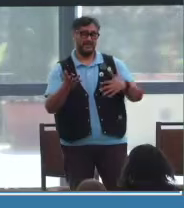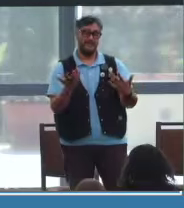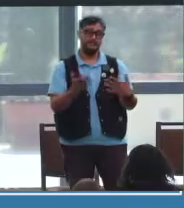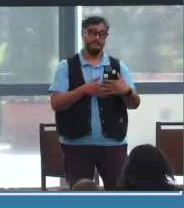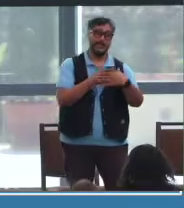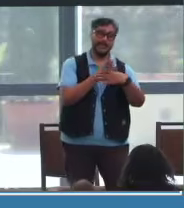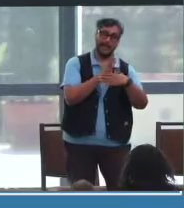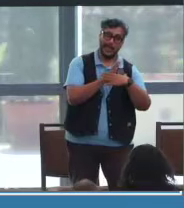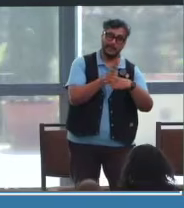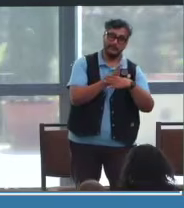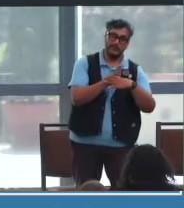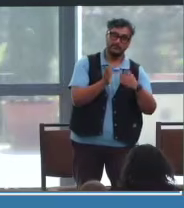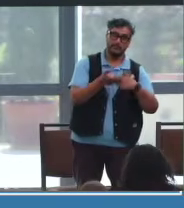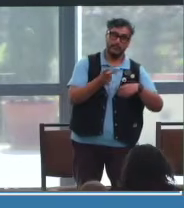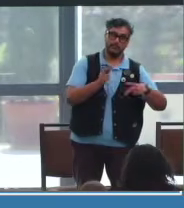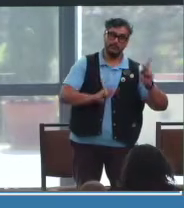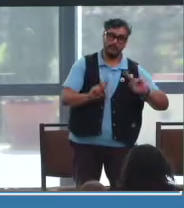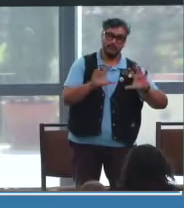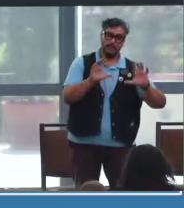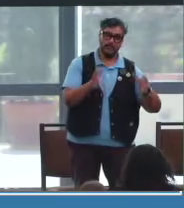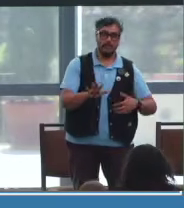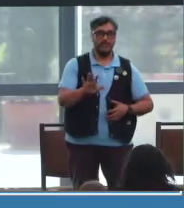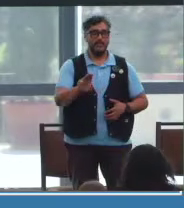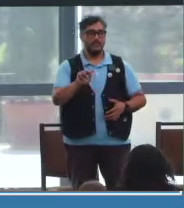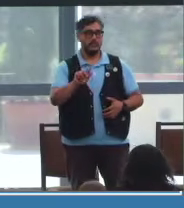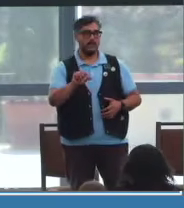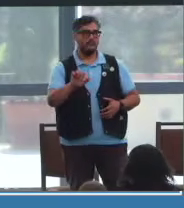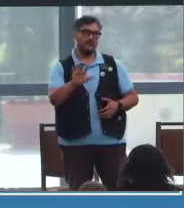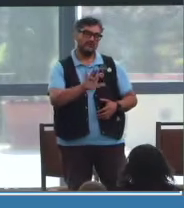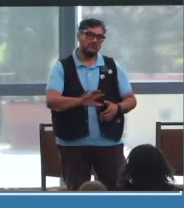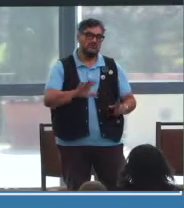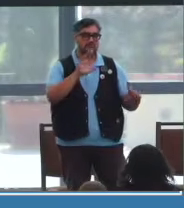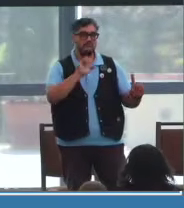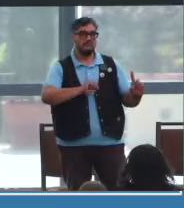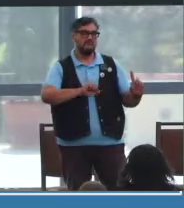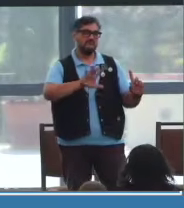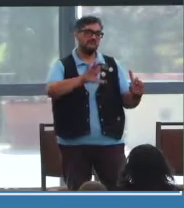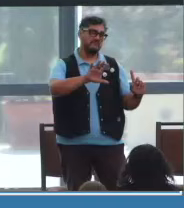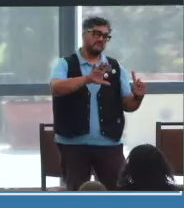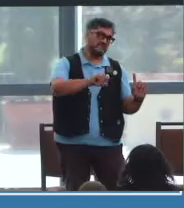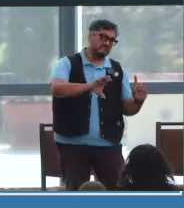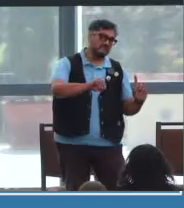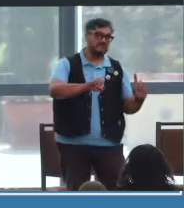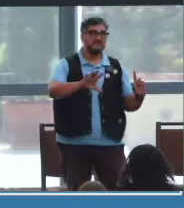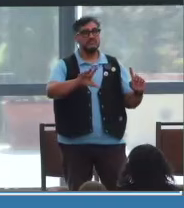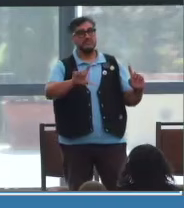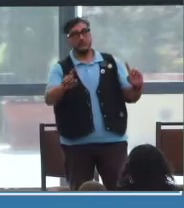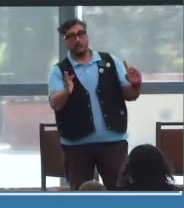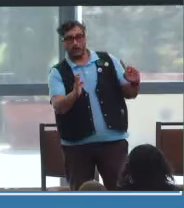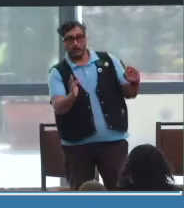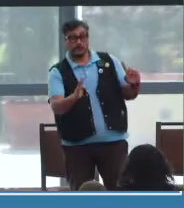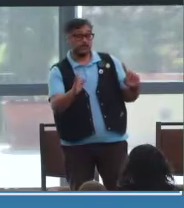patients in the general population have their menopause around the age of 50, 51. You can have